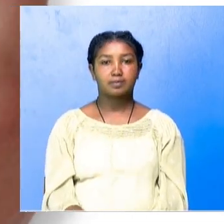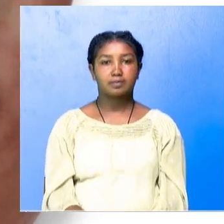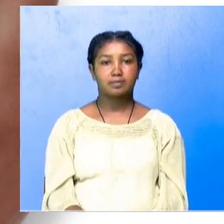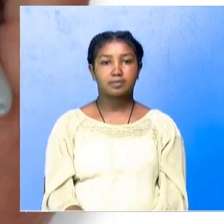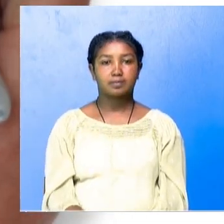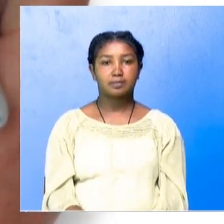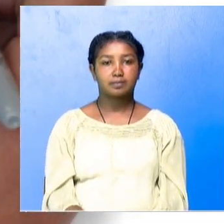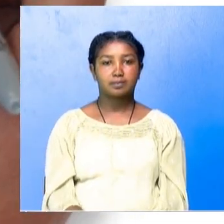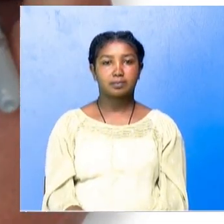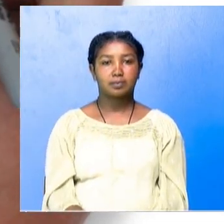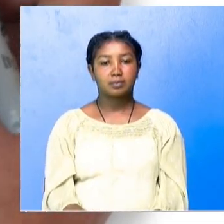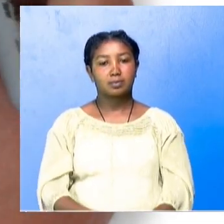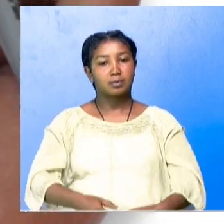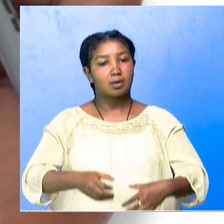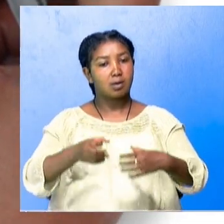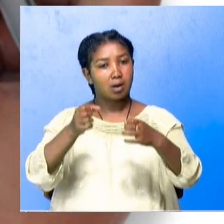Can,